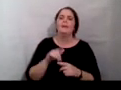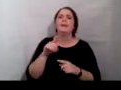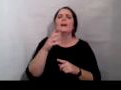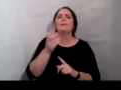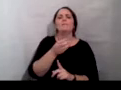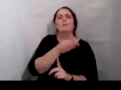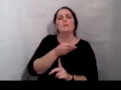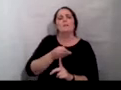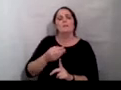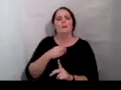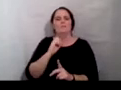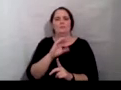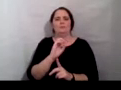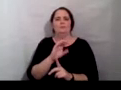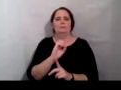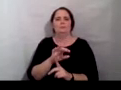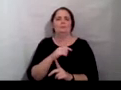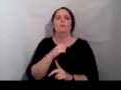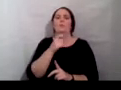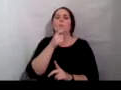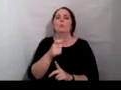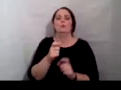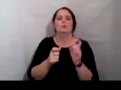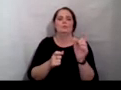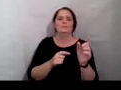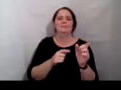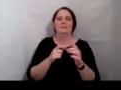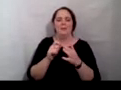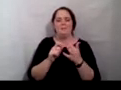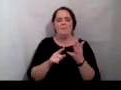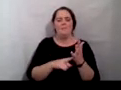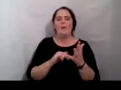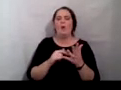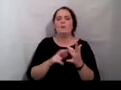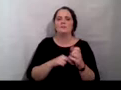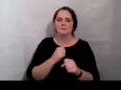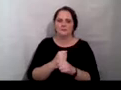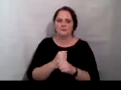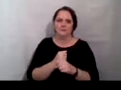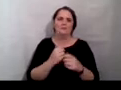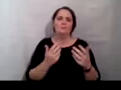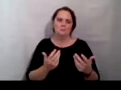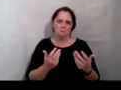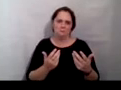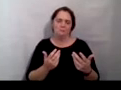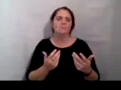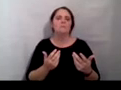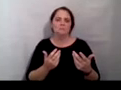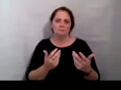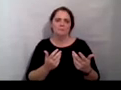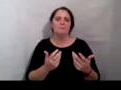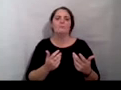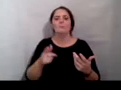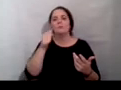know, I sort of tried to do a kind of word cloud, if you like, myself about what, you know, if you had to